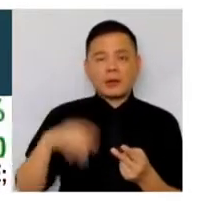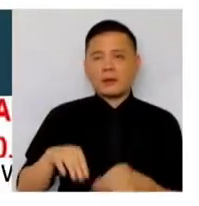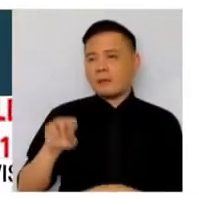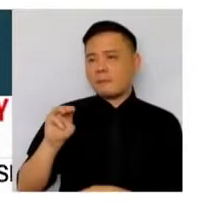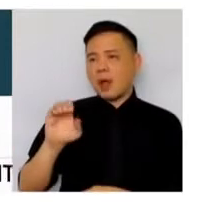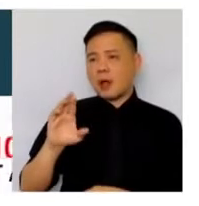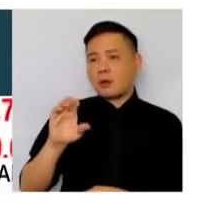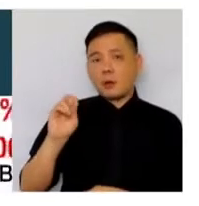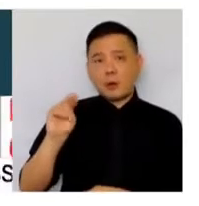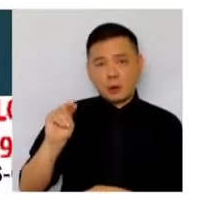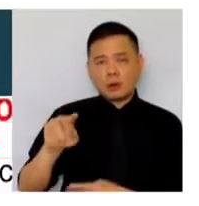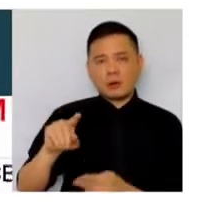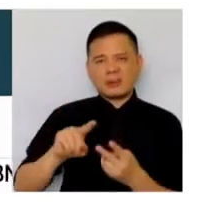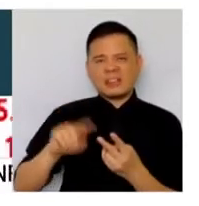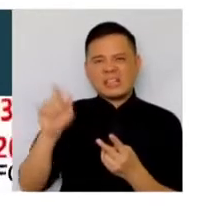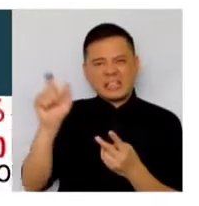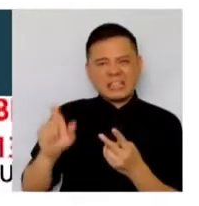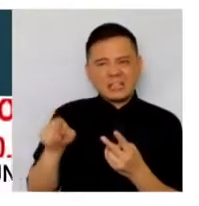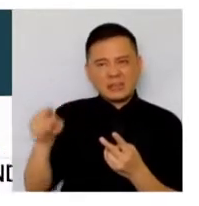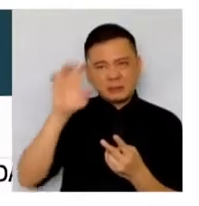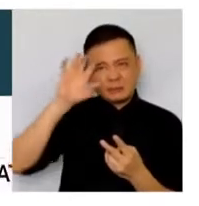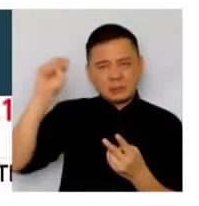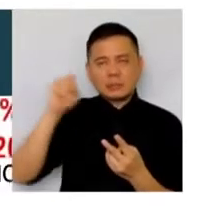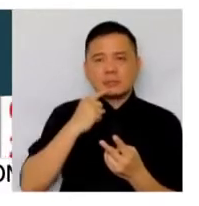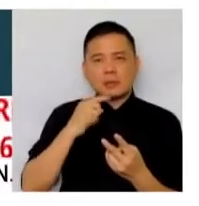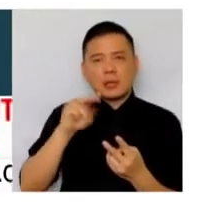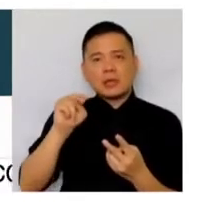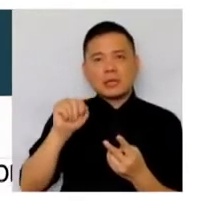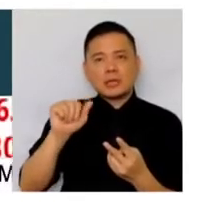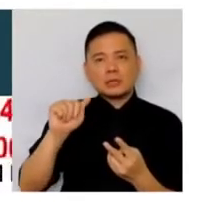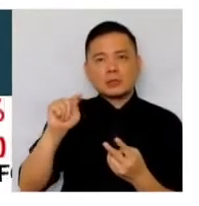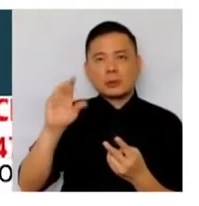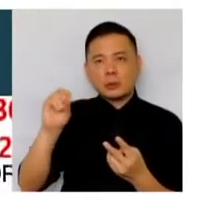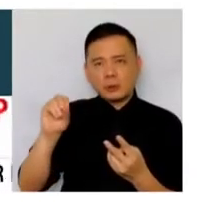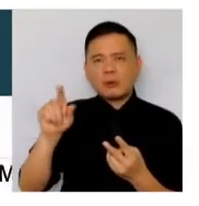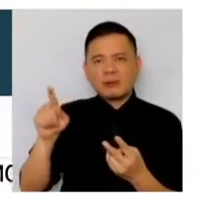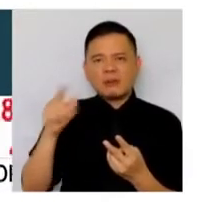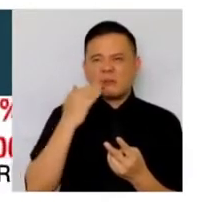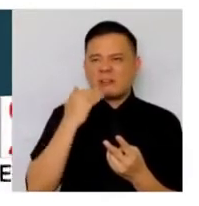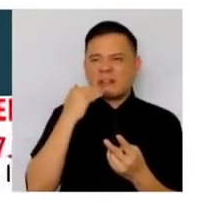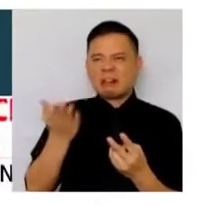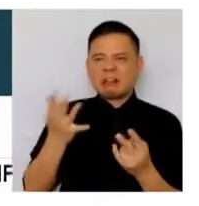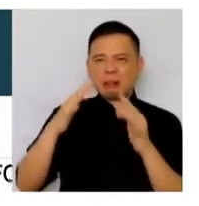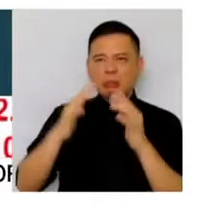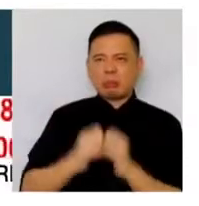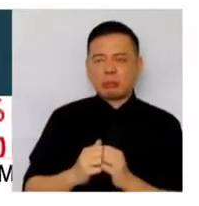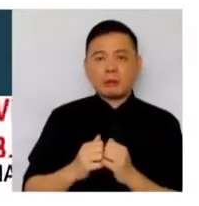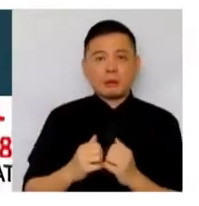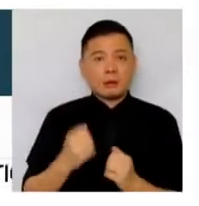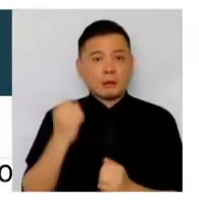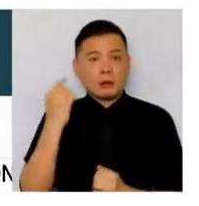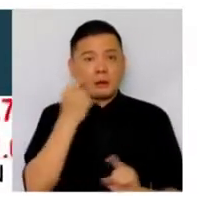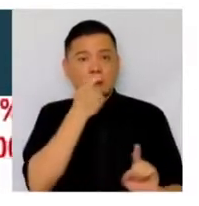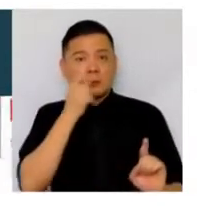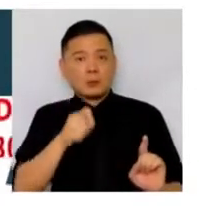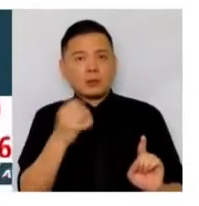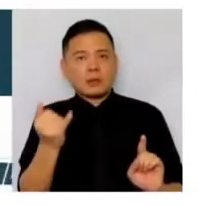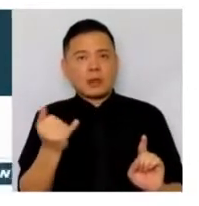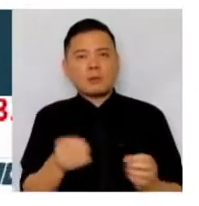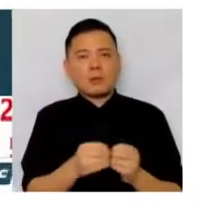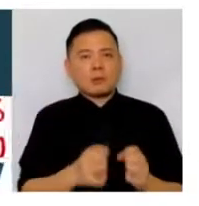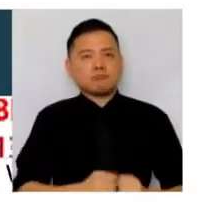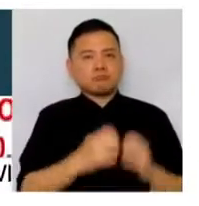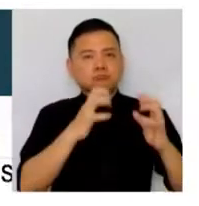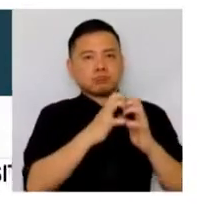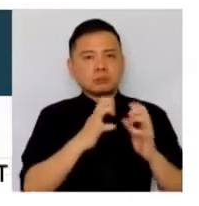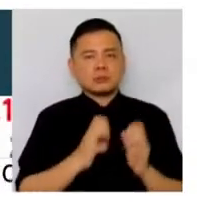Draghi of Italy both declared that the NATO is dead. In fact, Ukraine is giving life to the NATO. So how much